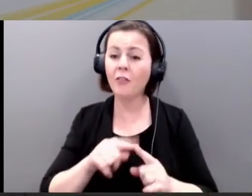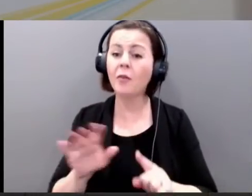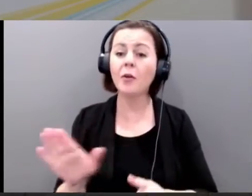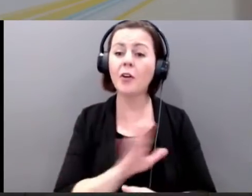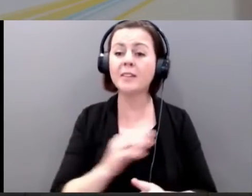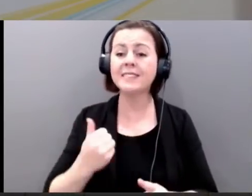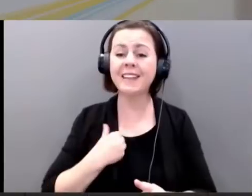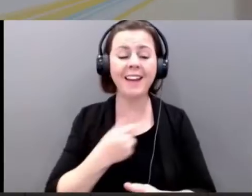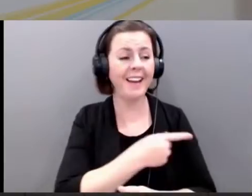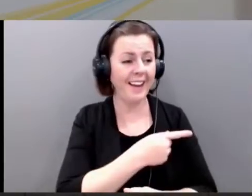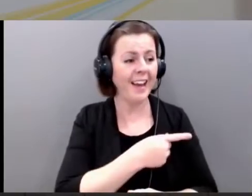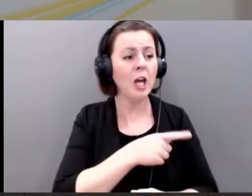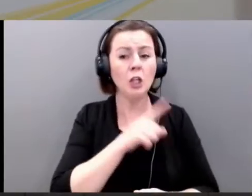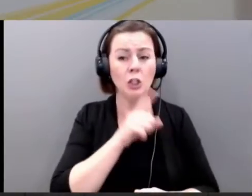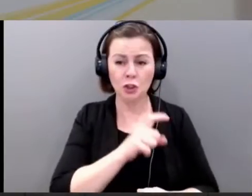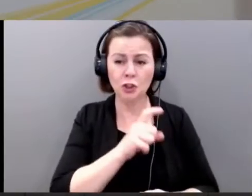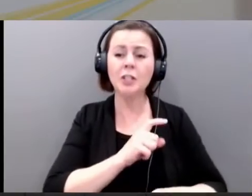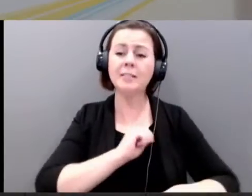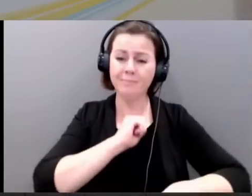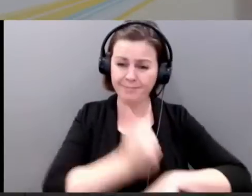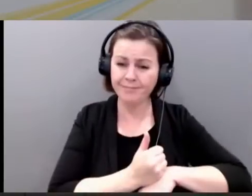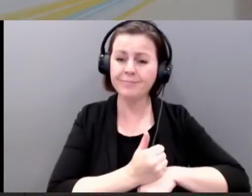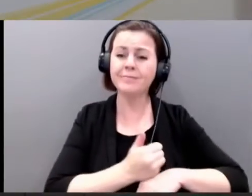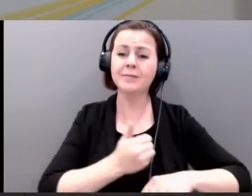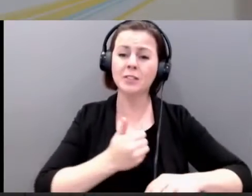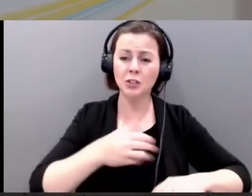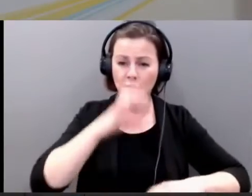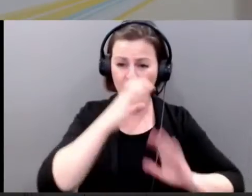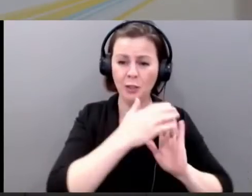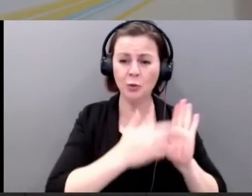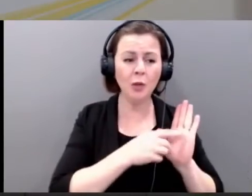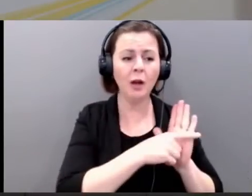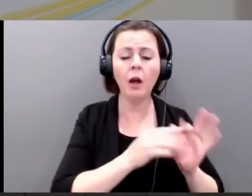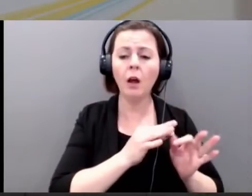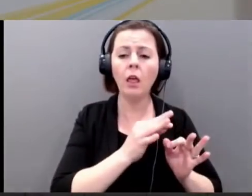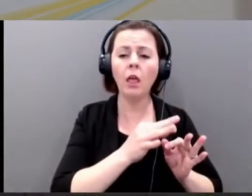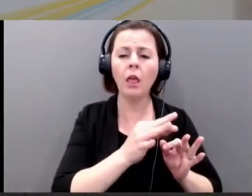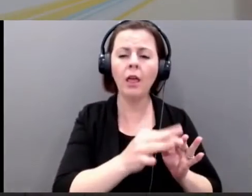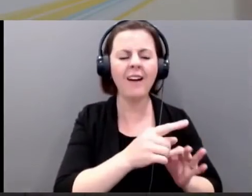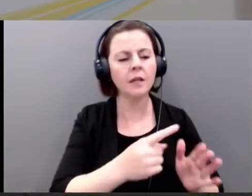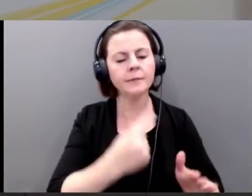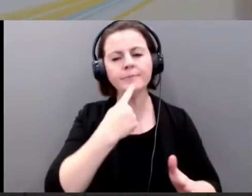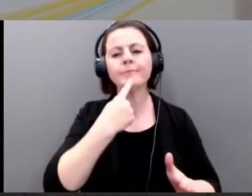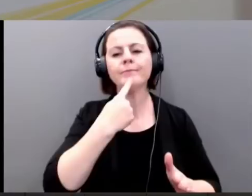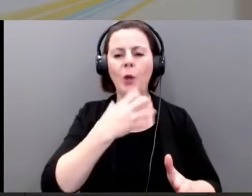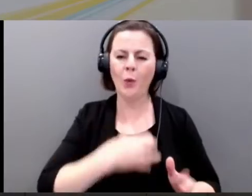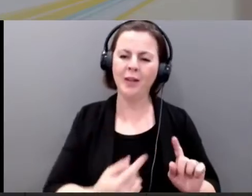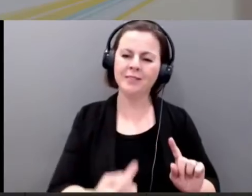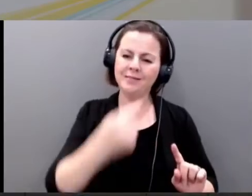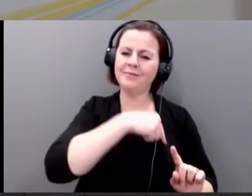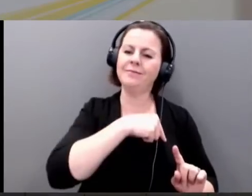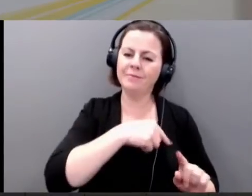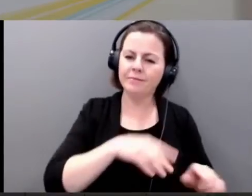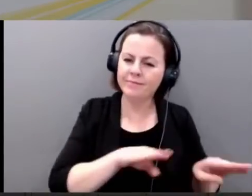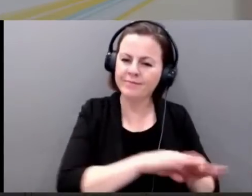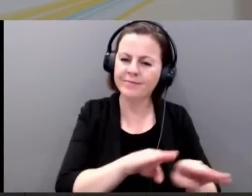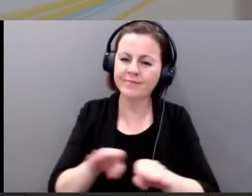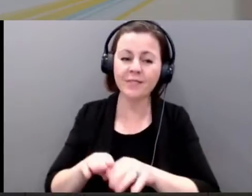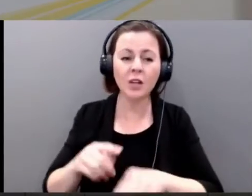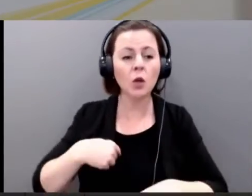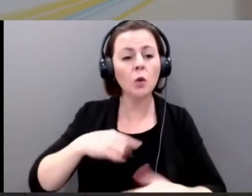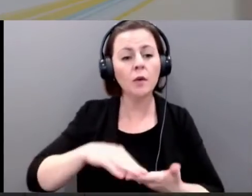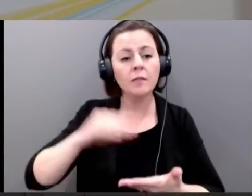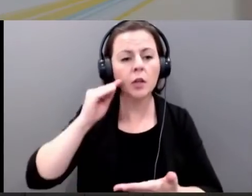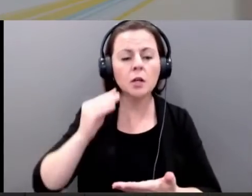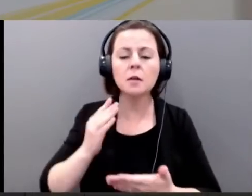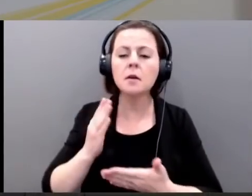wish they had acted earlier to address the spread of COVID-19. We've also learned that incremental or partial measures do not